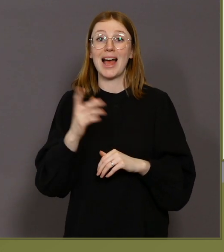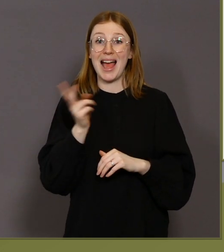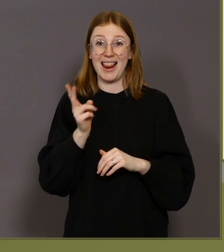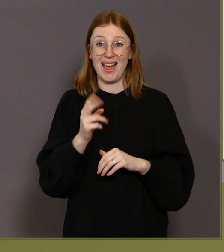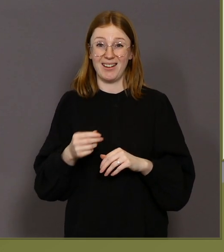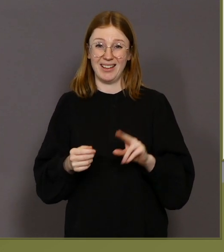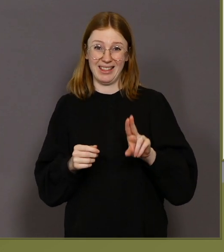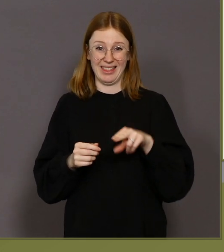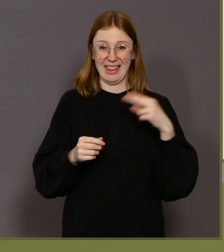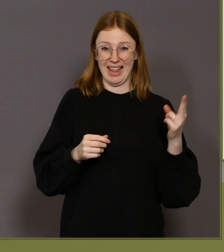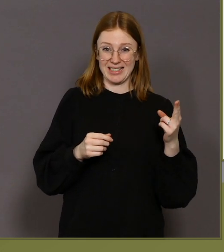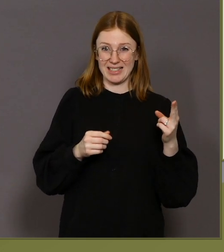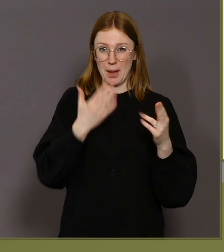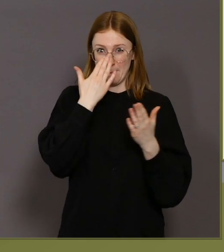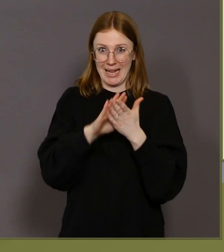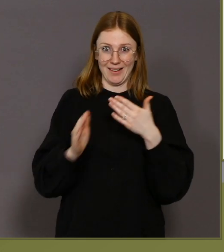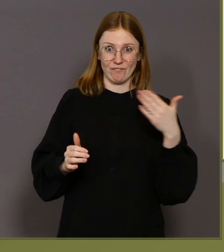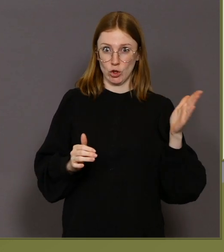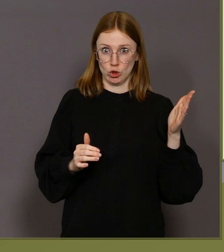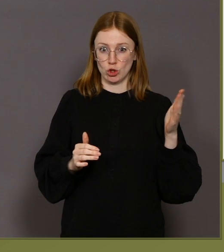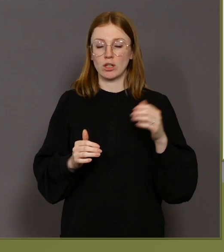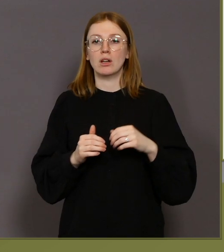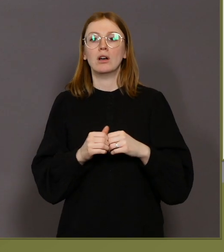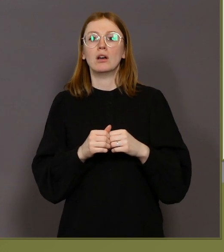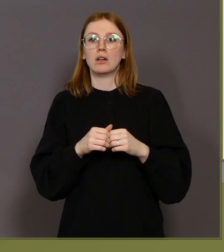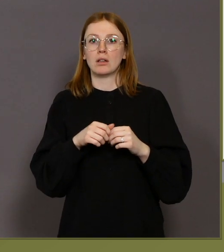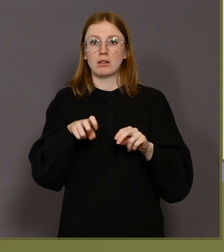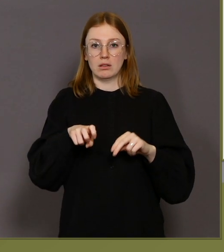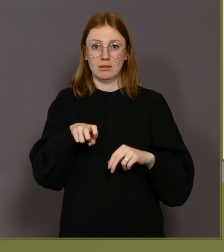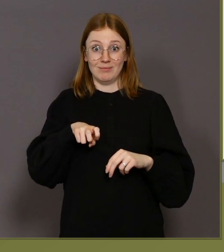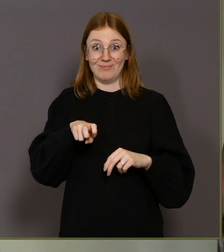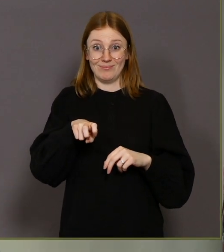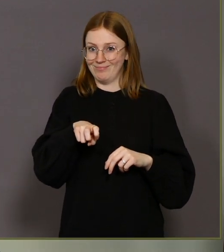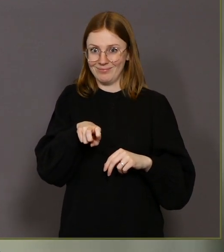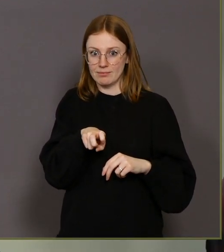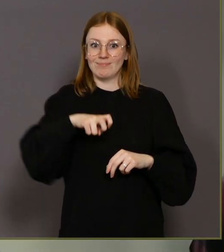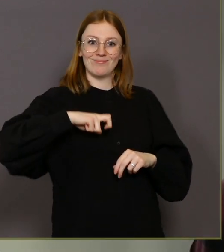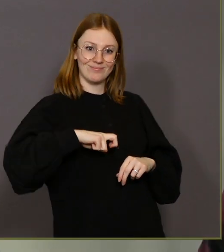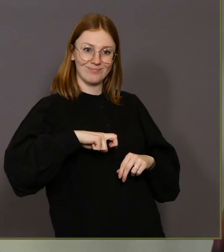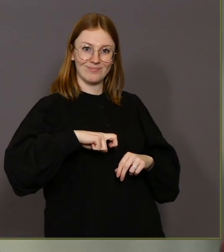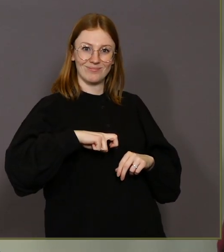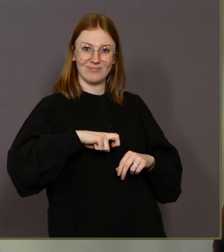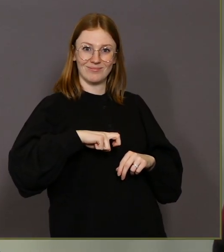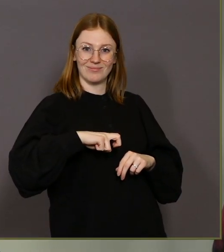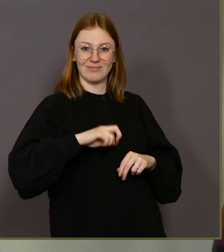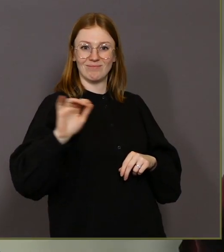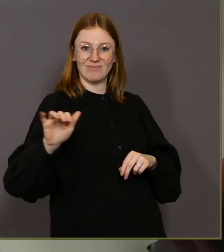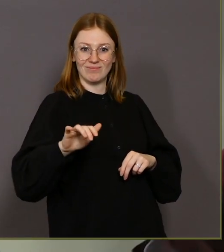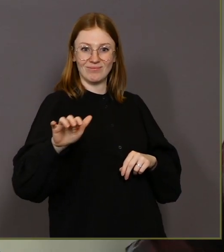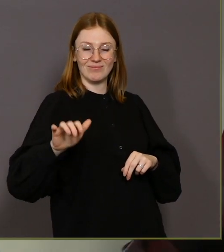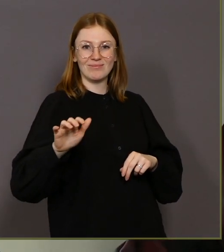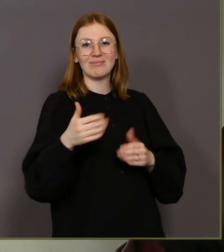parallel approach, the side approach, where they need to operate this everything basically from the side, which is not ideal,